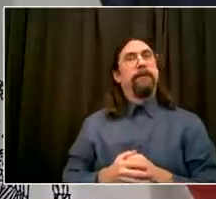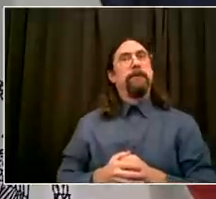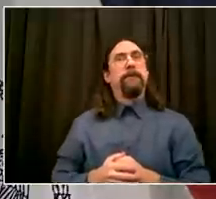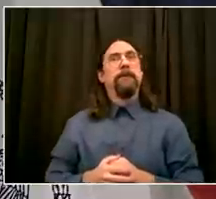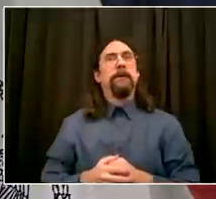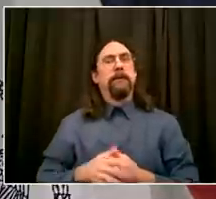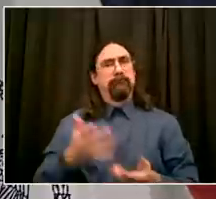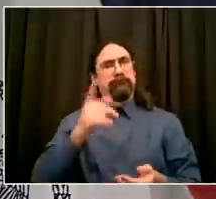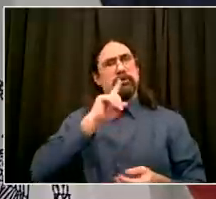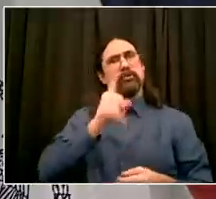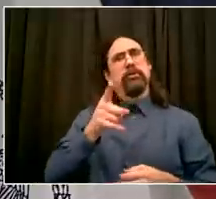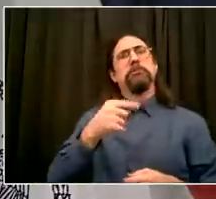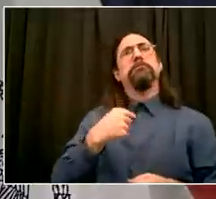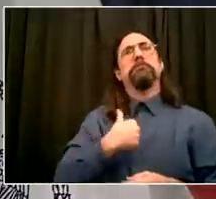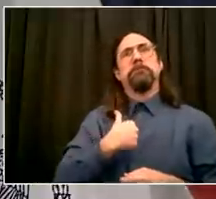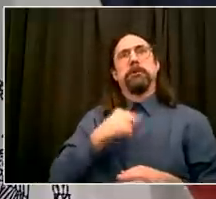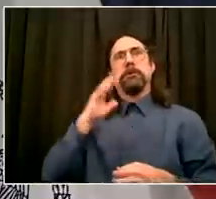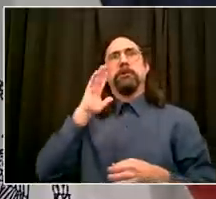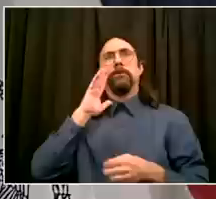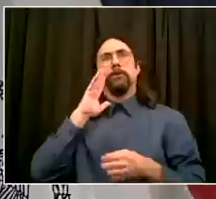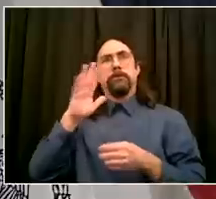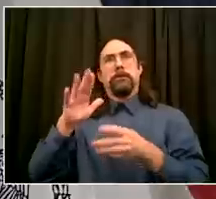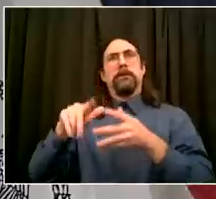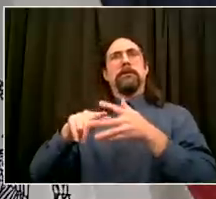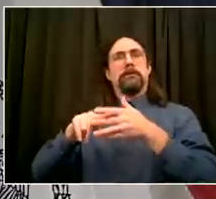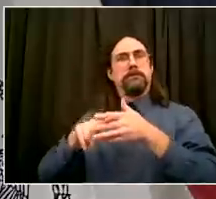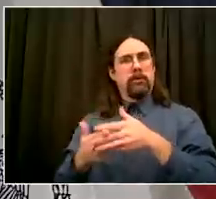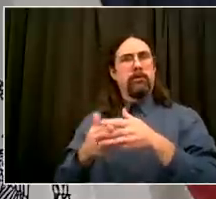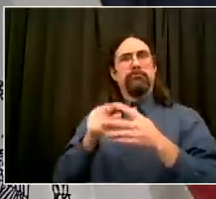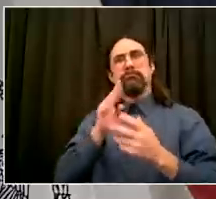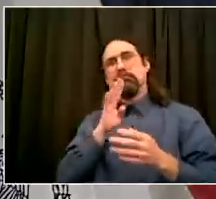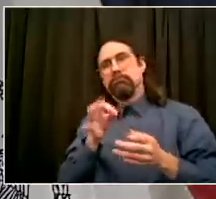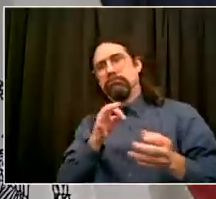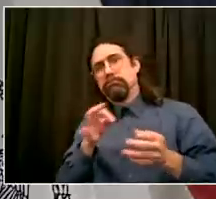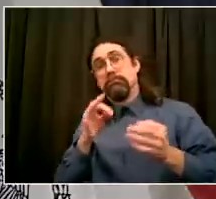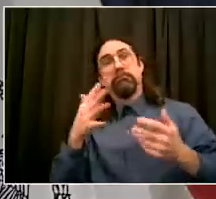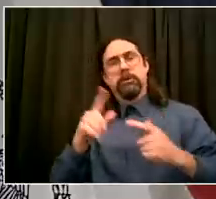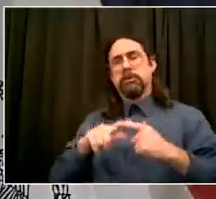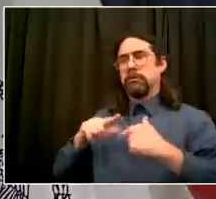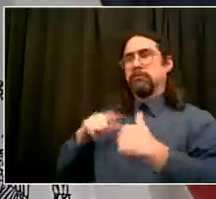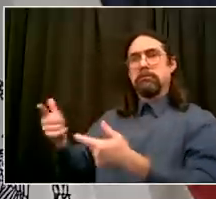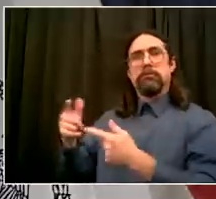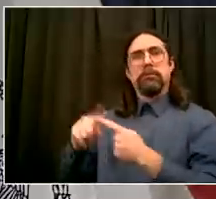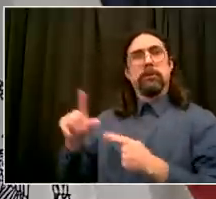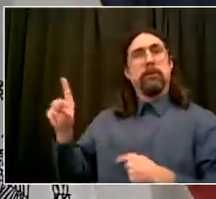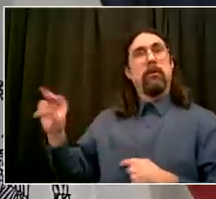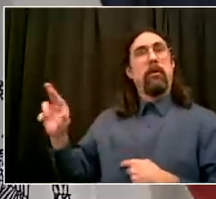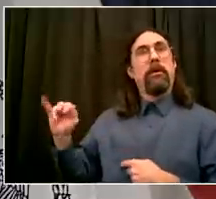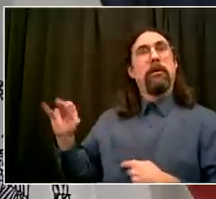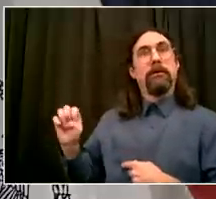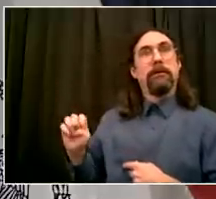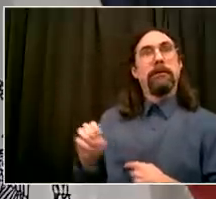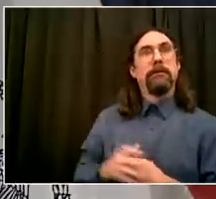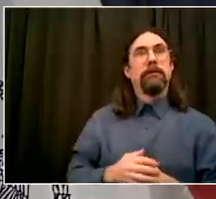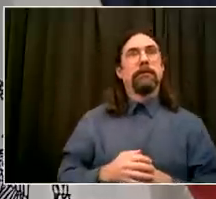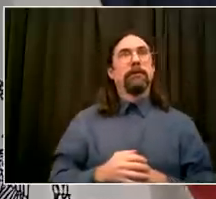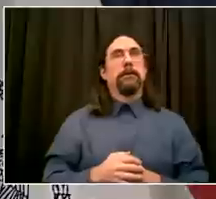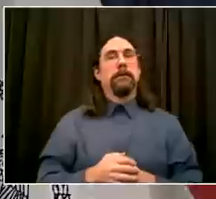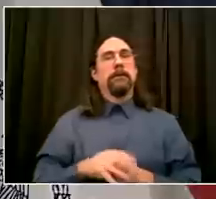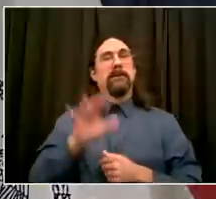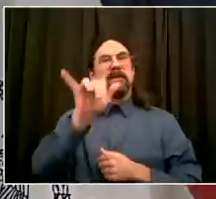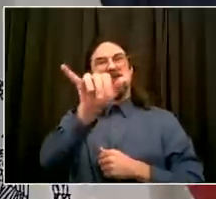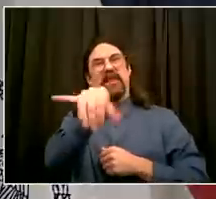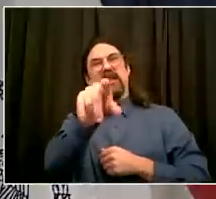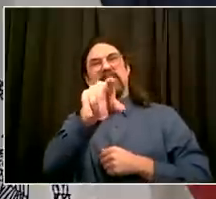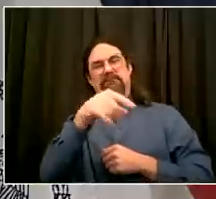kind of thing we're looking at right now. I don't have final details to tell you, but I can tell you we're working right now on the ways to